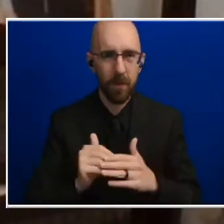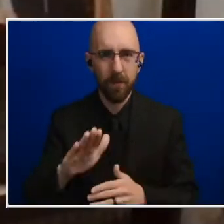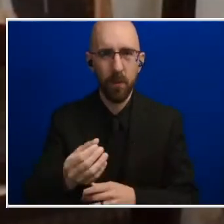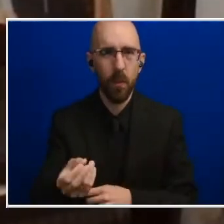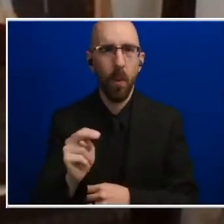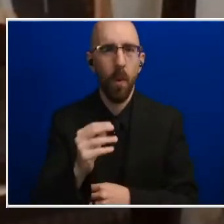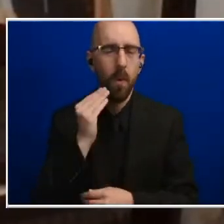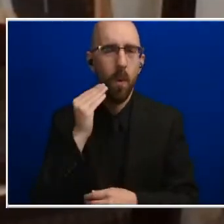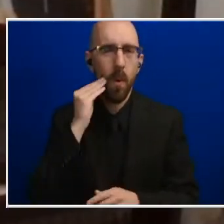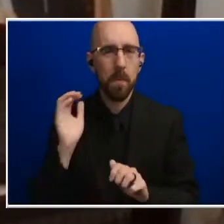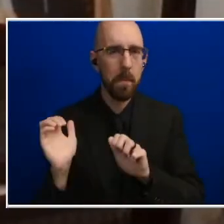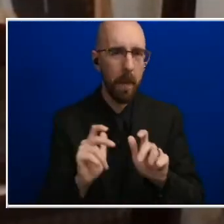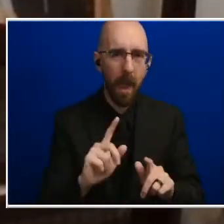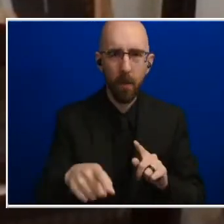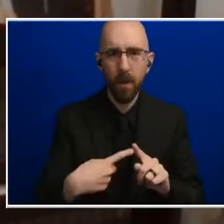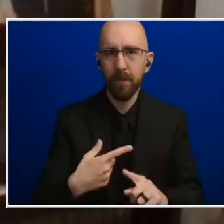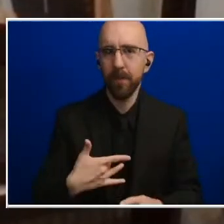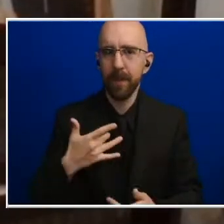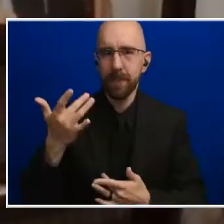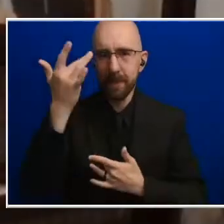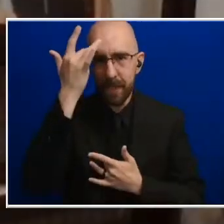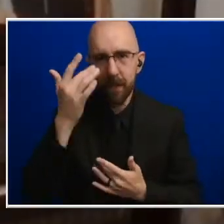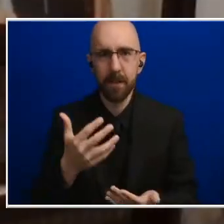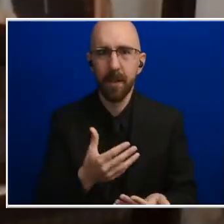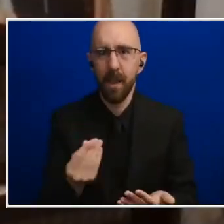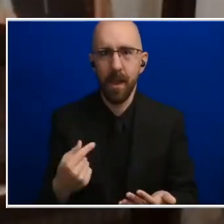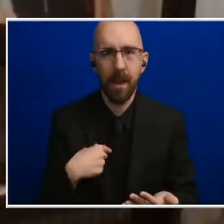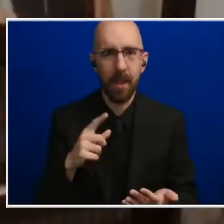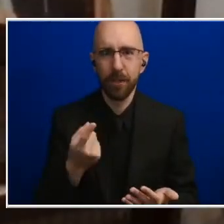to whenever you're sick, and I just didn't